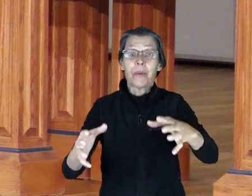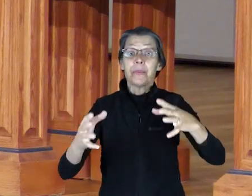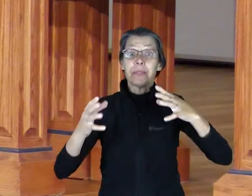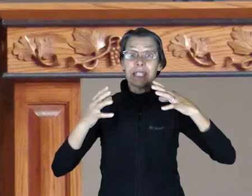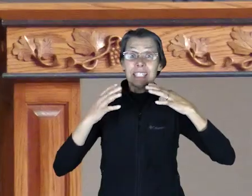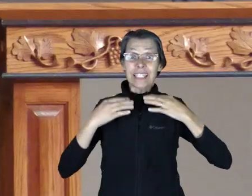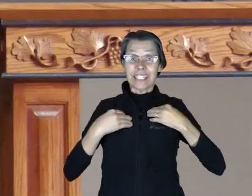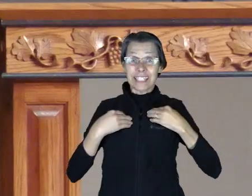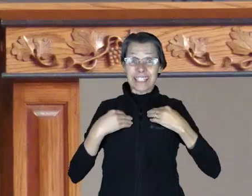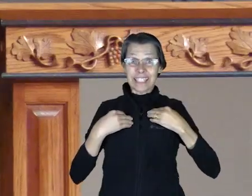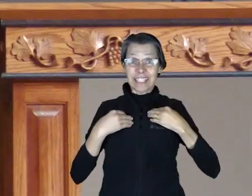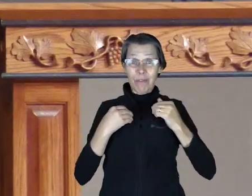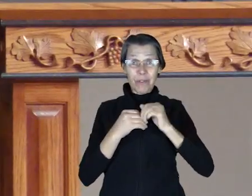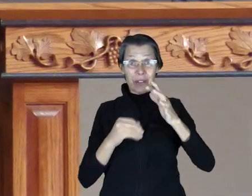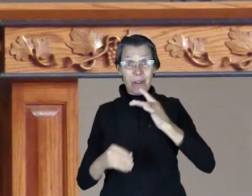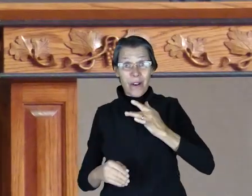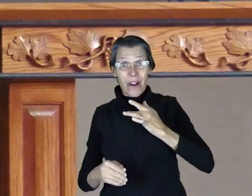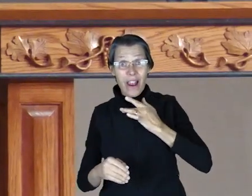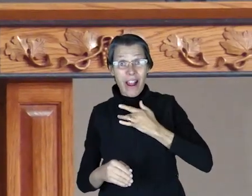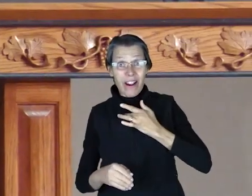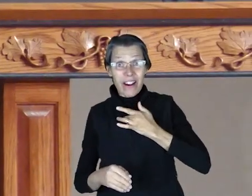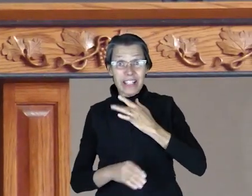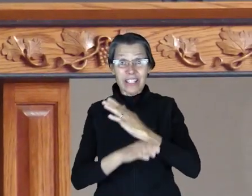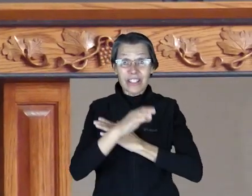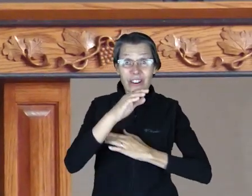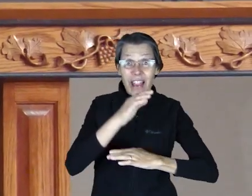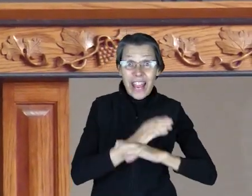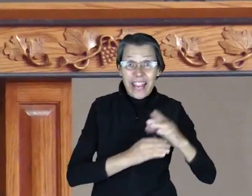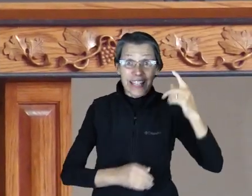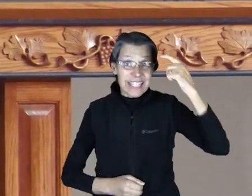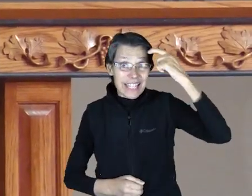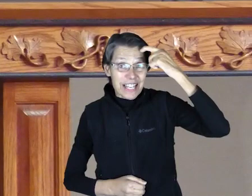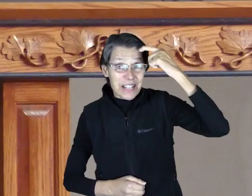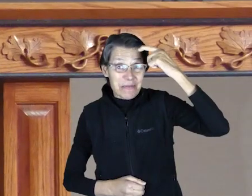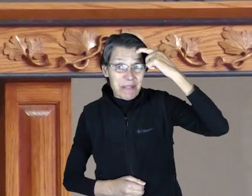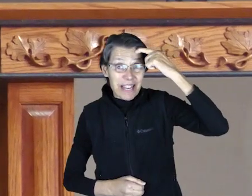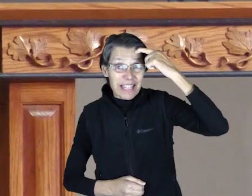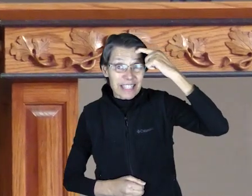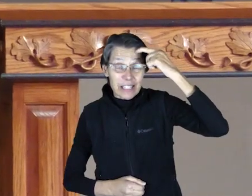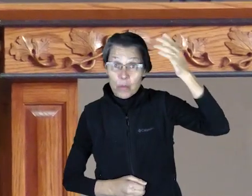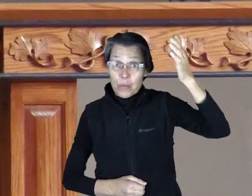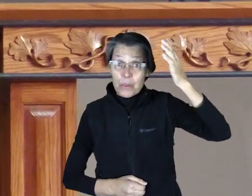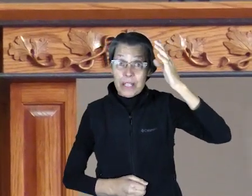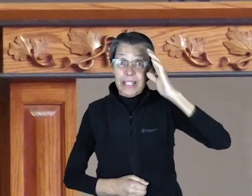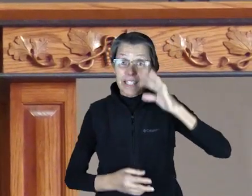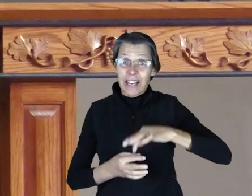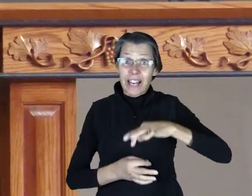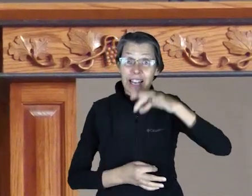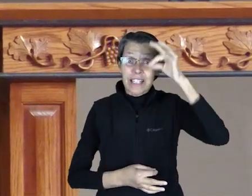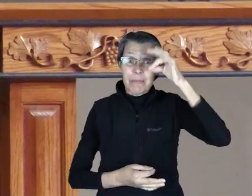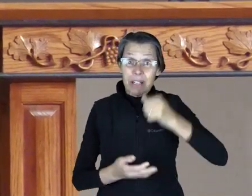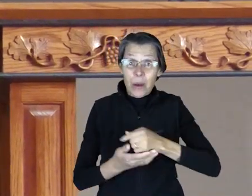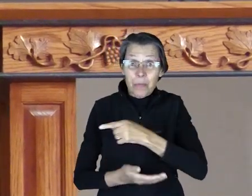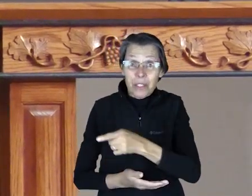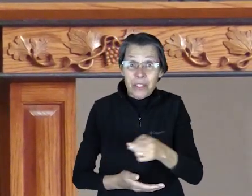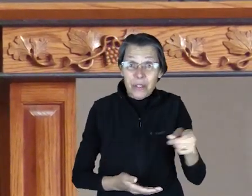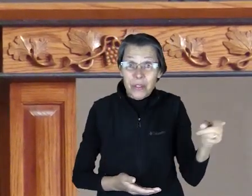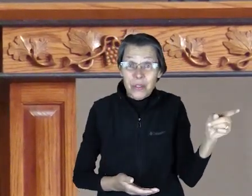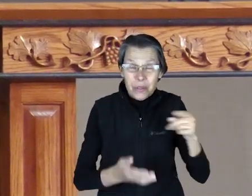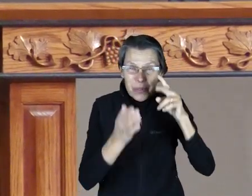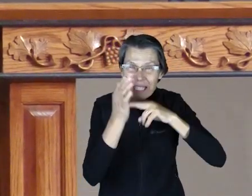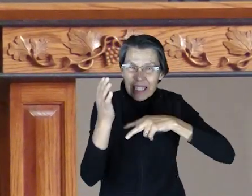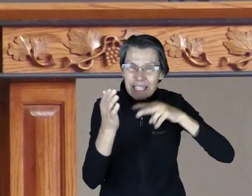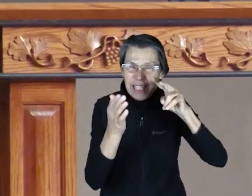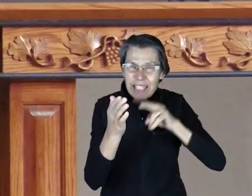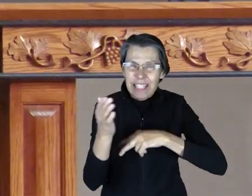somewhere. Receive these Bibles with your hands, your hearts, and your minds. With the help of